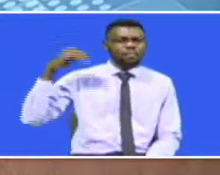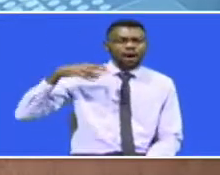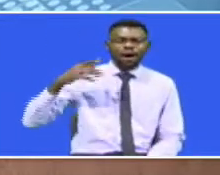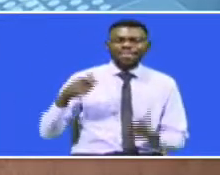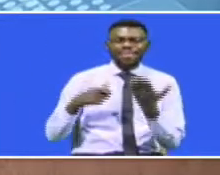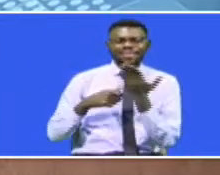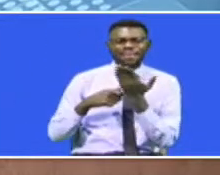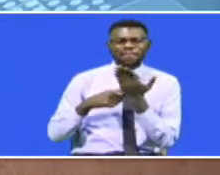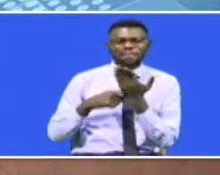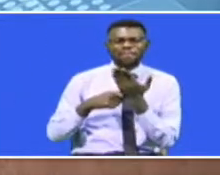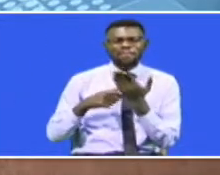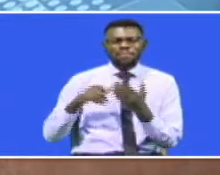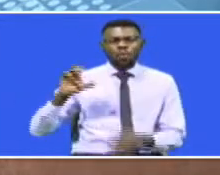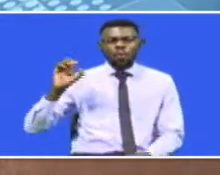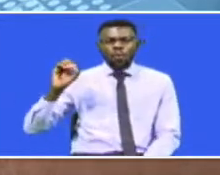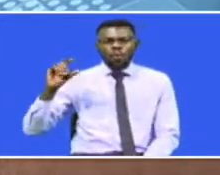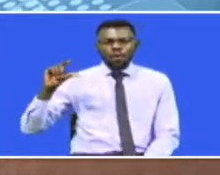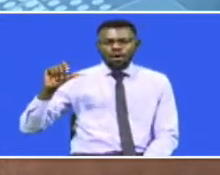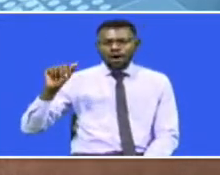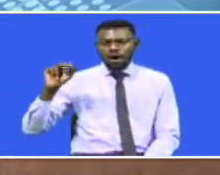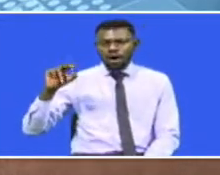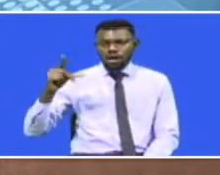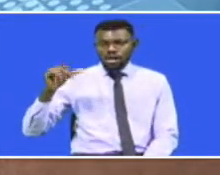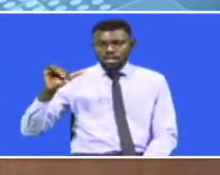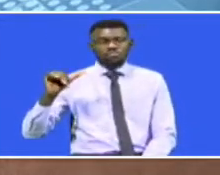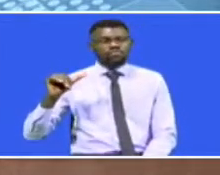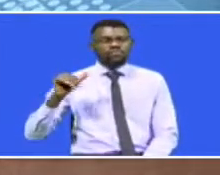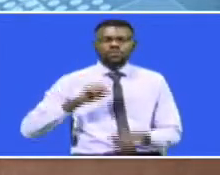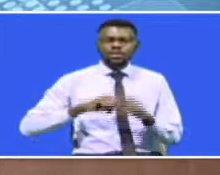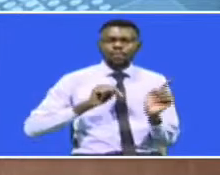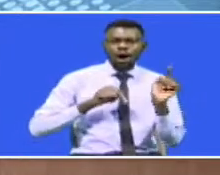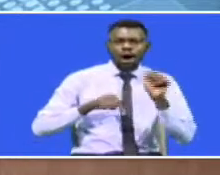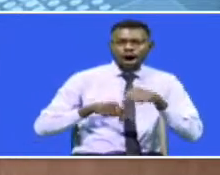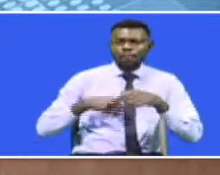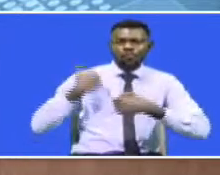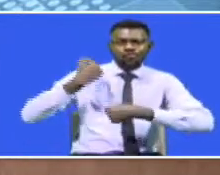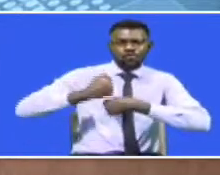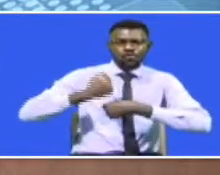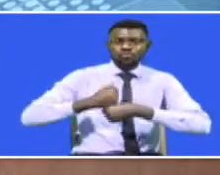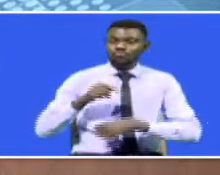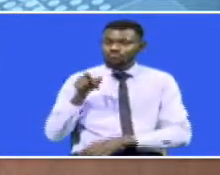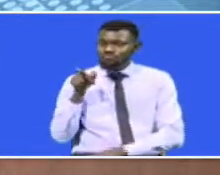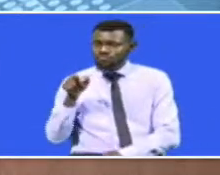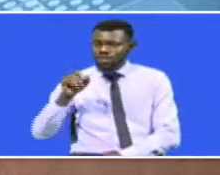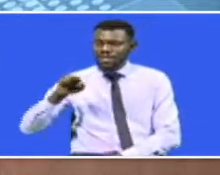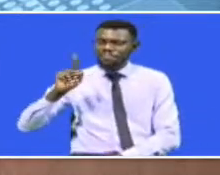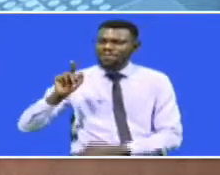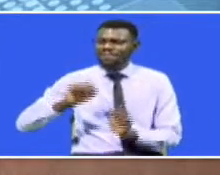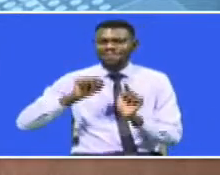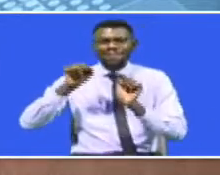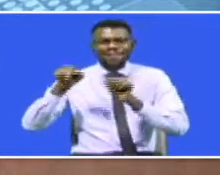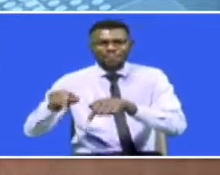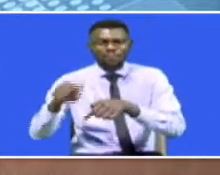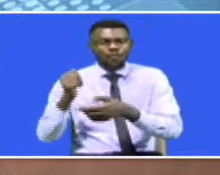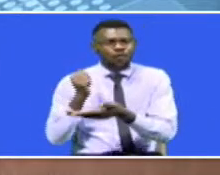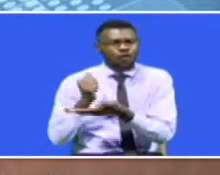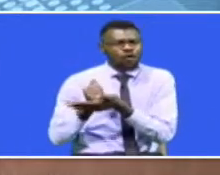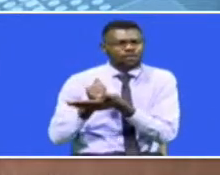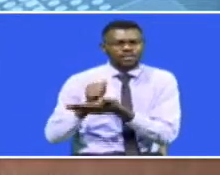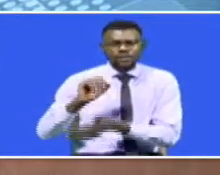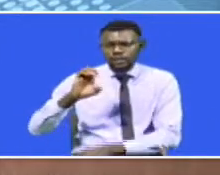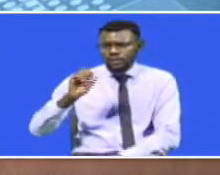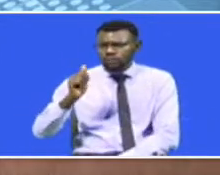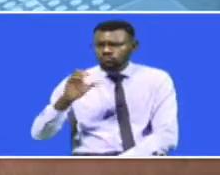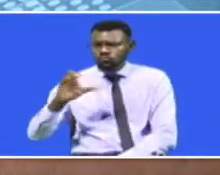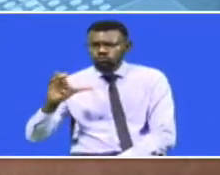Ogangi, while in his line of duty. The MP, who appeared before the commission's offices at Integrity Center, was